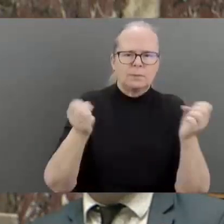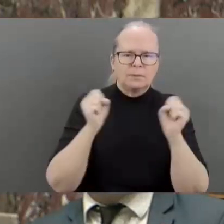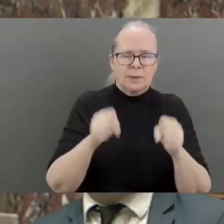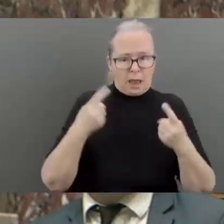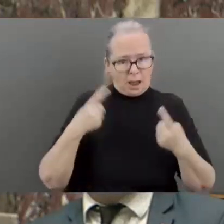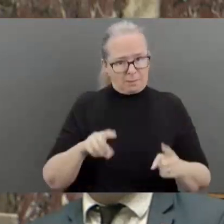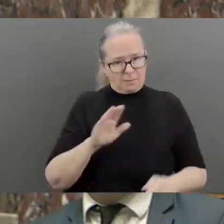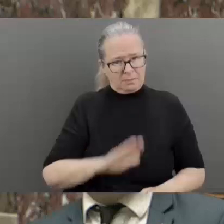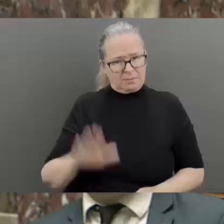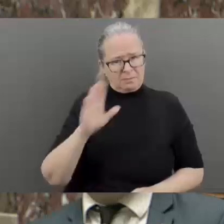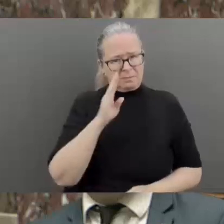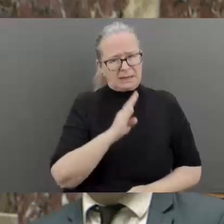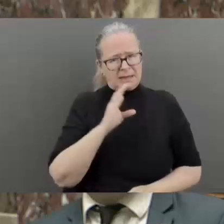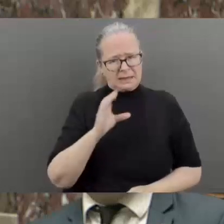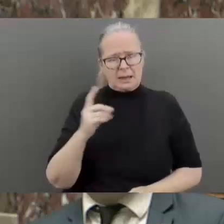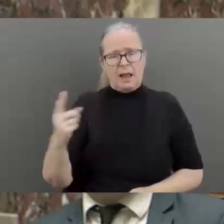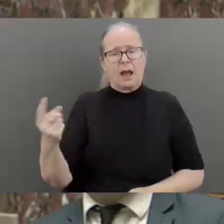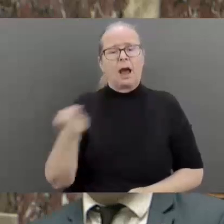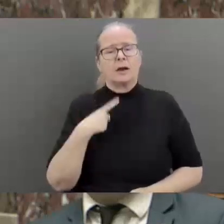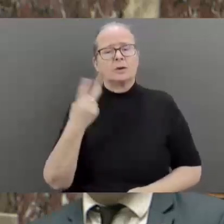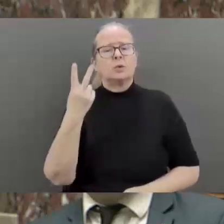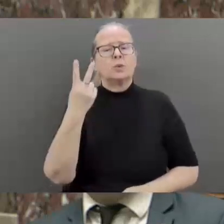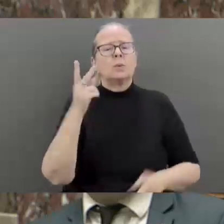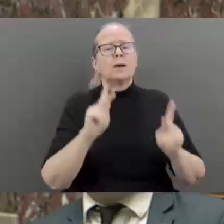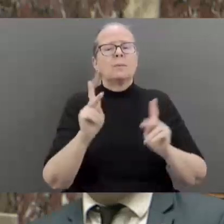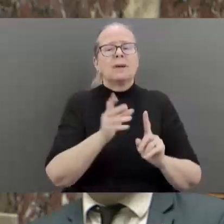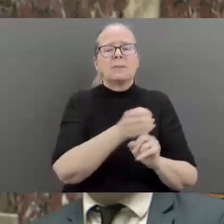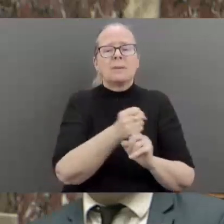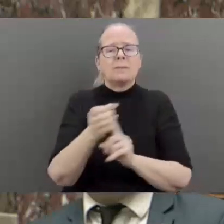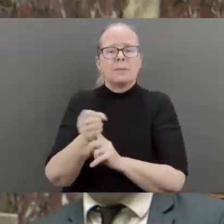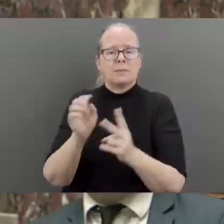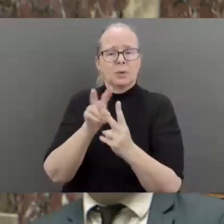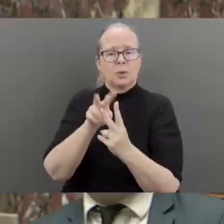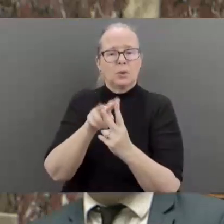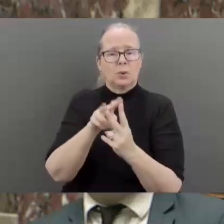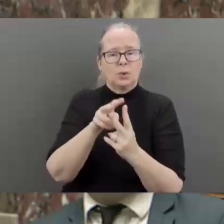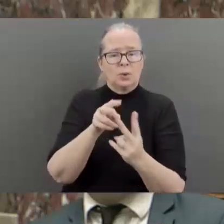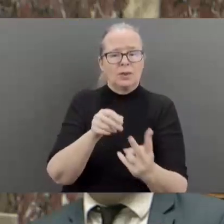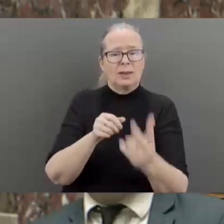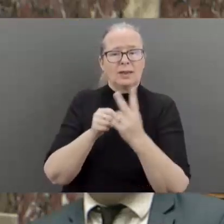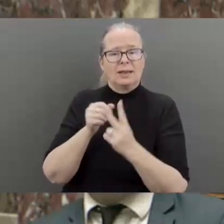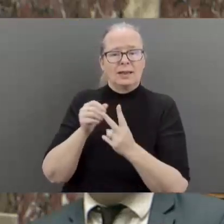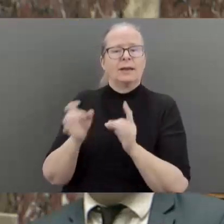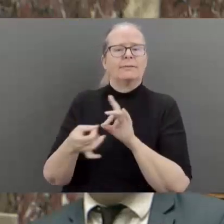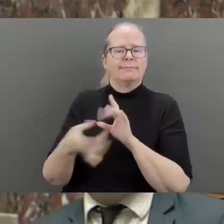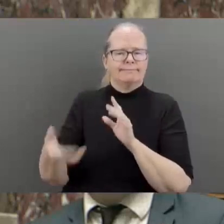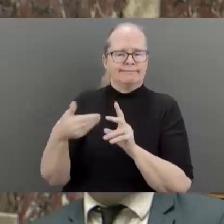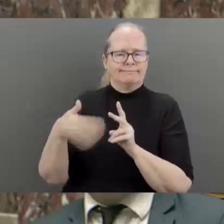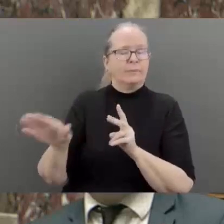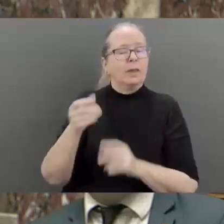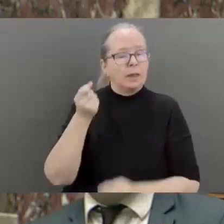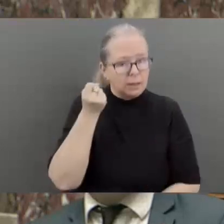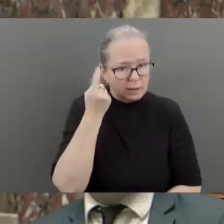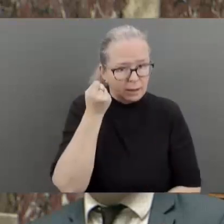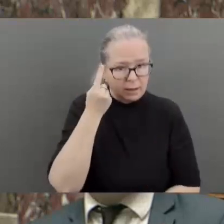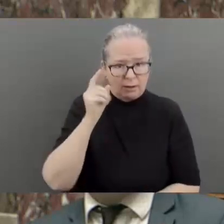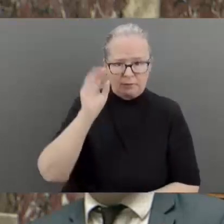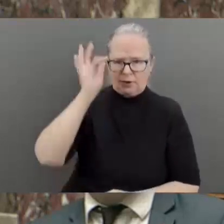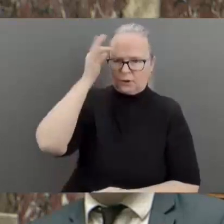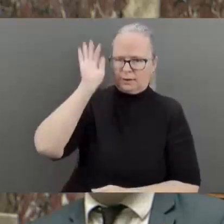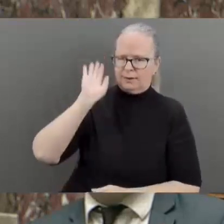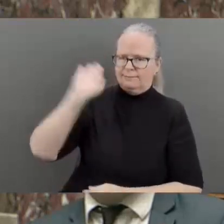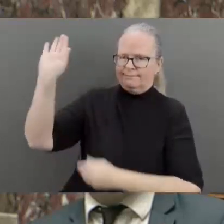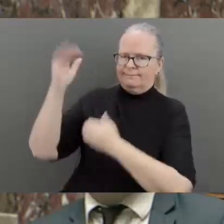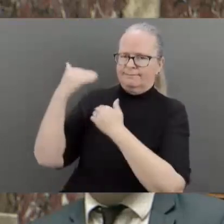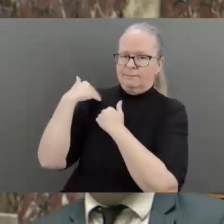this case is one that is better addressed because it is a federal Crown Council responsibility. We're not responsible for it.